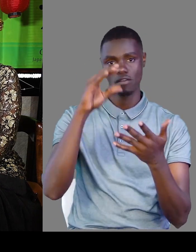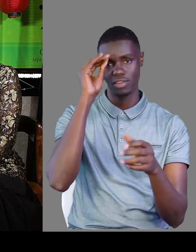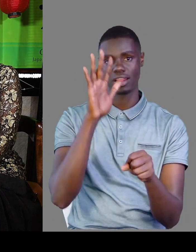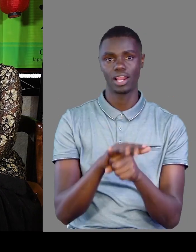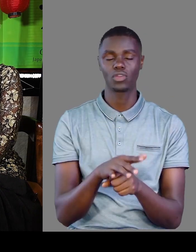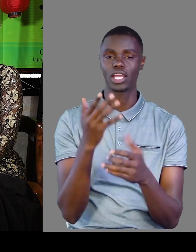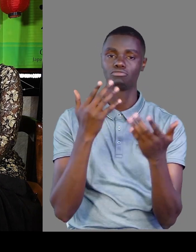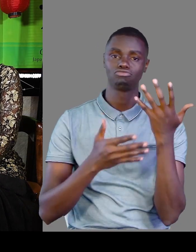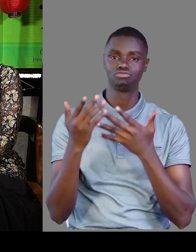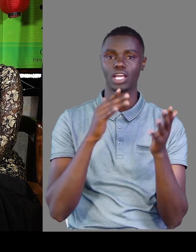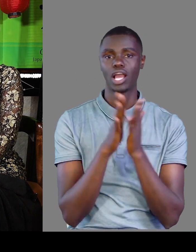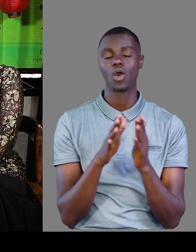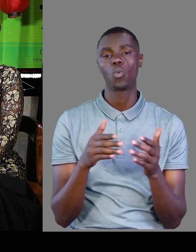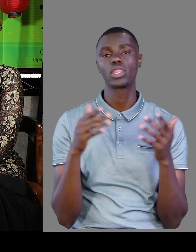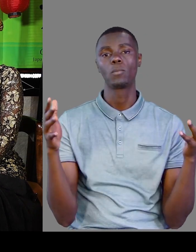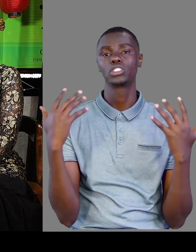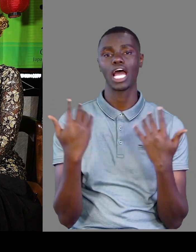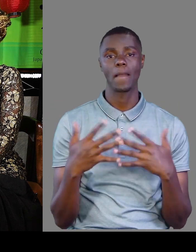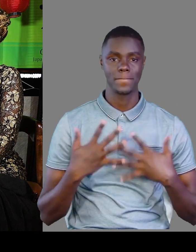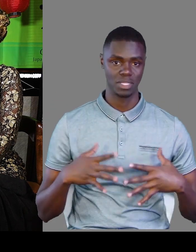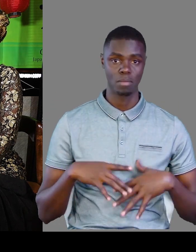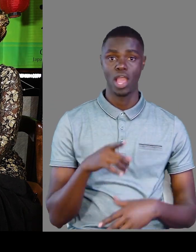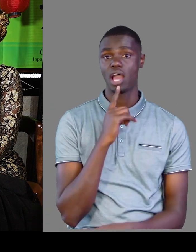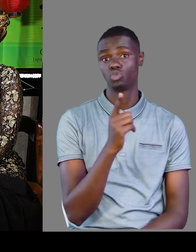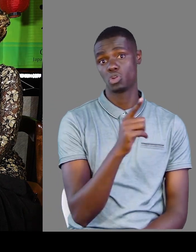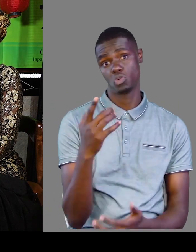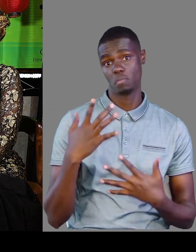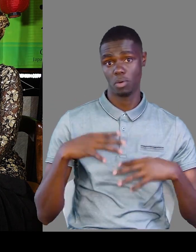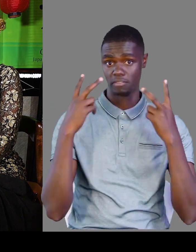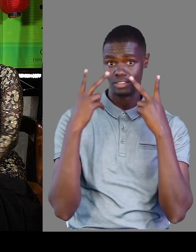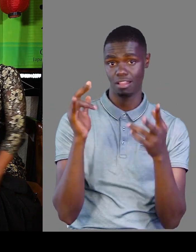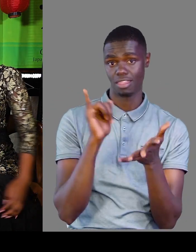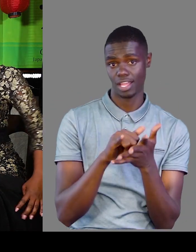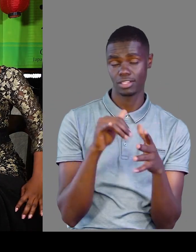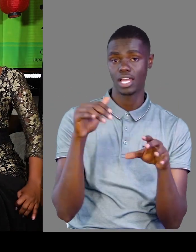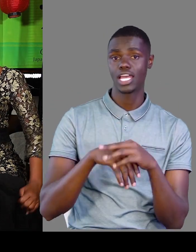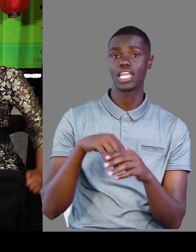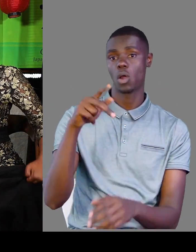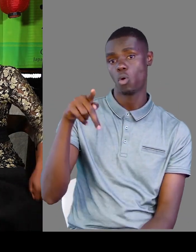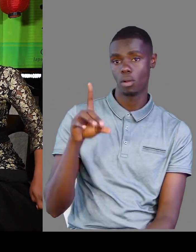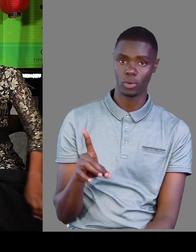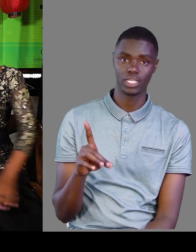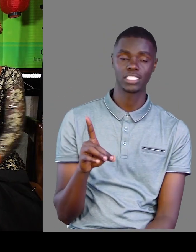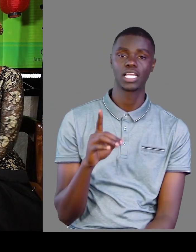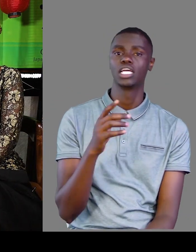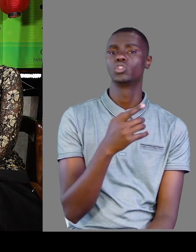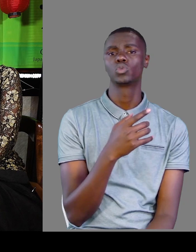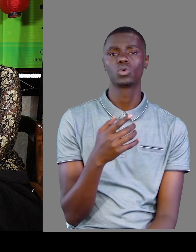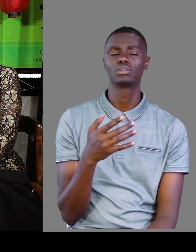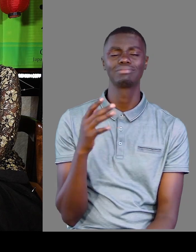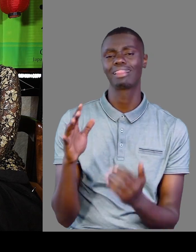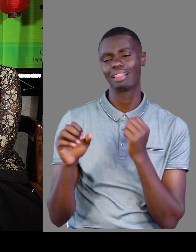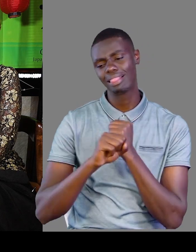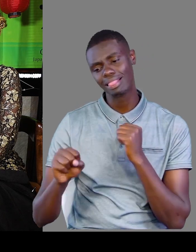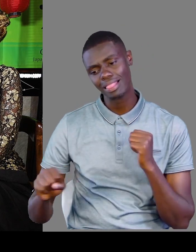mnifollow, mkitaka kunileta Karen Hub, usikue kama OG. Mr. Kilo, yusuna mnajua nataka mtu kama uko na kanji we hit up